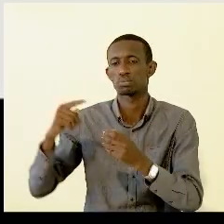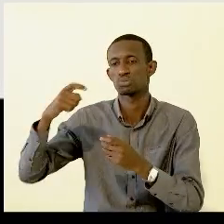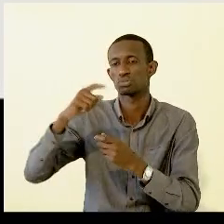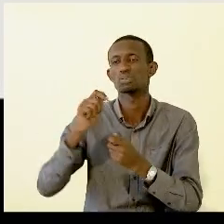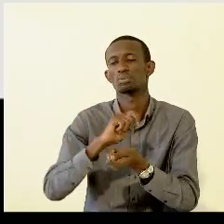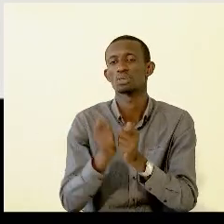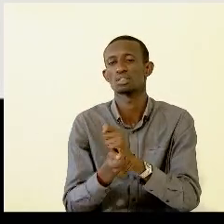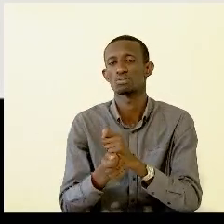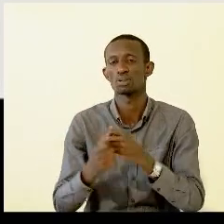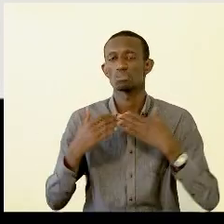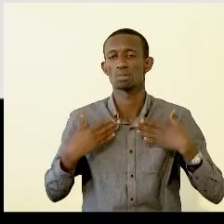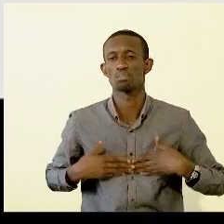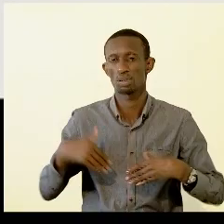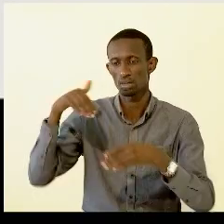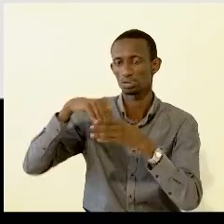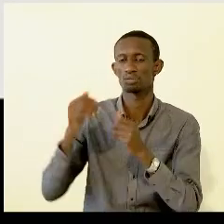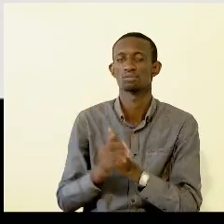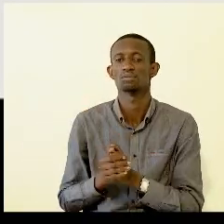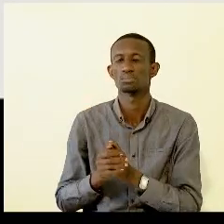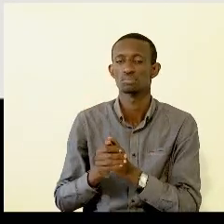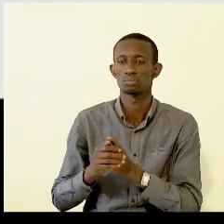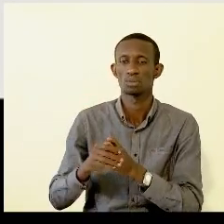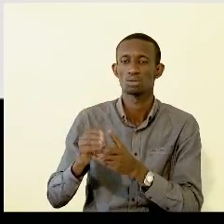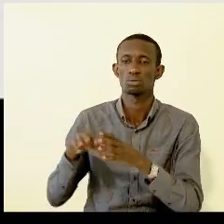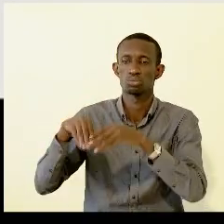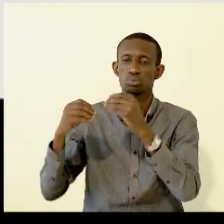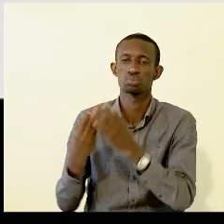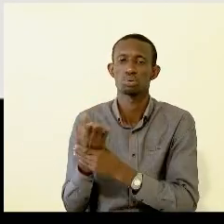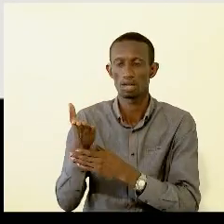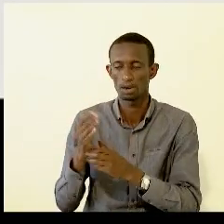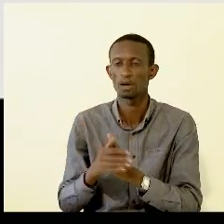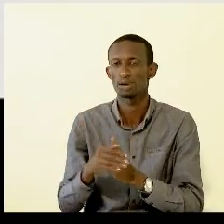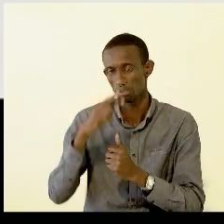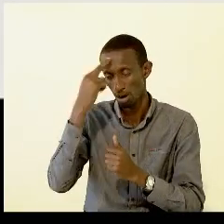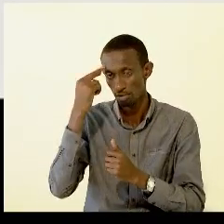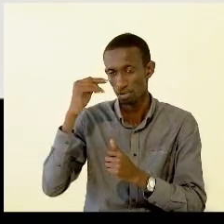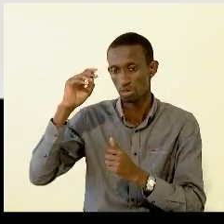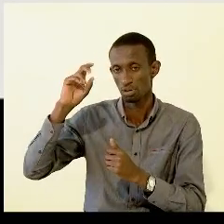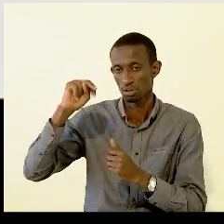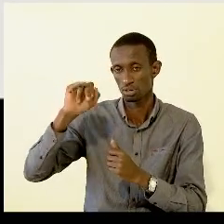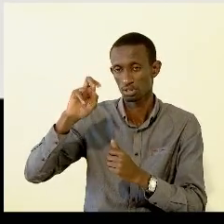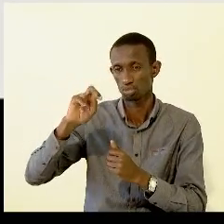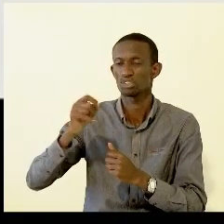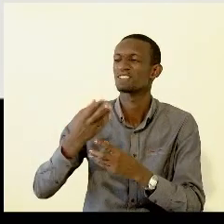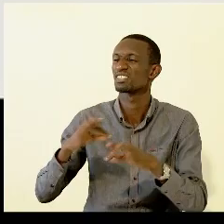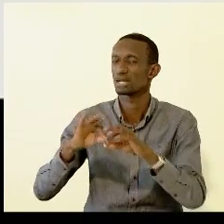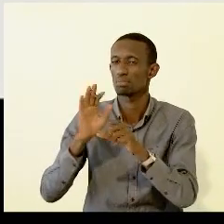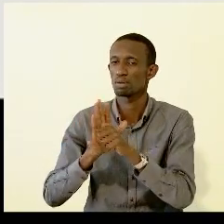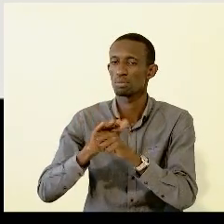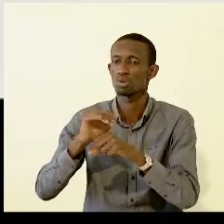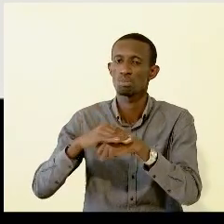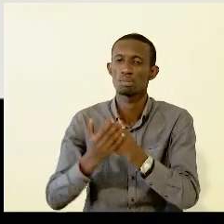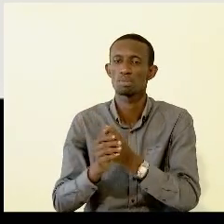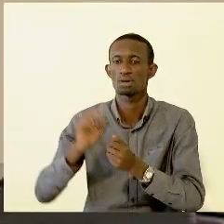needed, or the mineral which is needed, is nitrogen, because we have seen it is needed for the formation of enzymes, formation